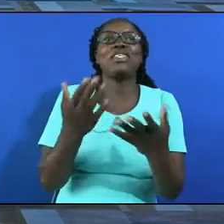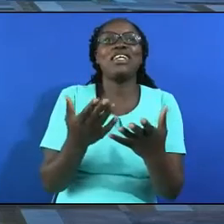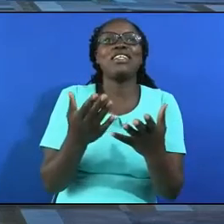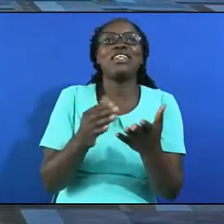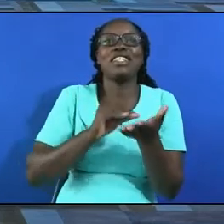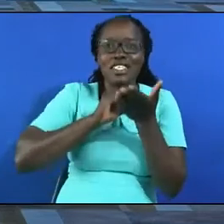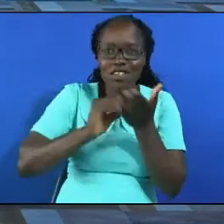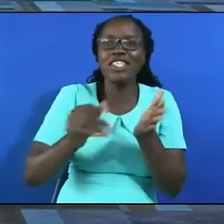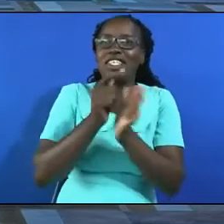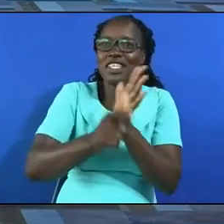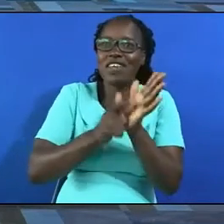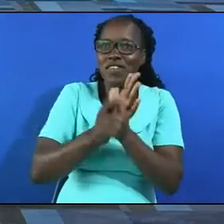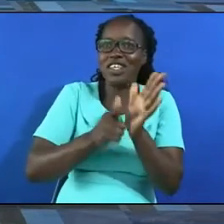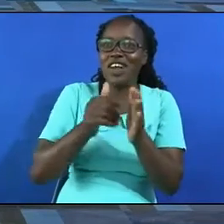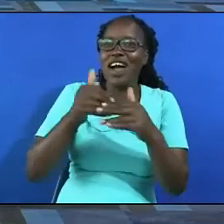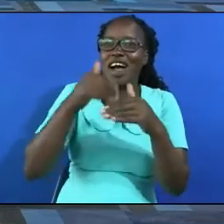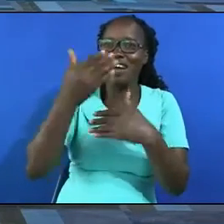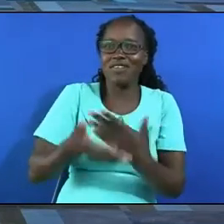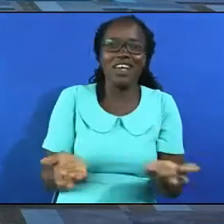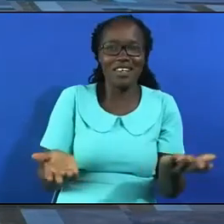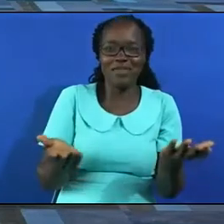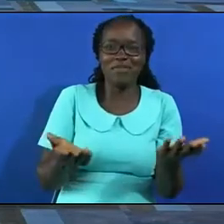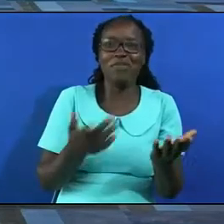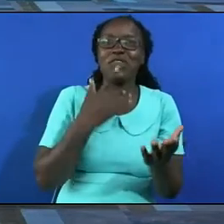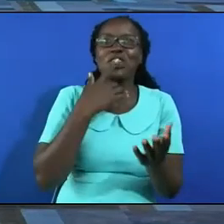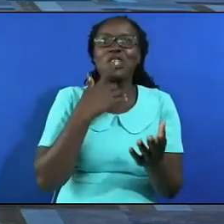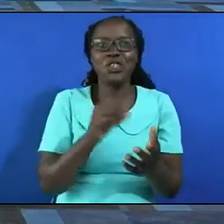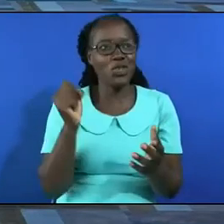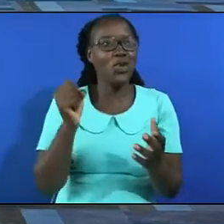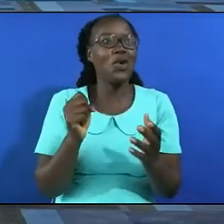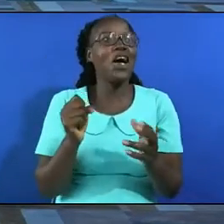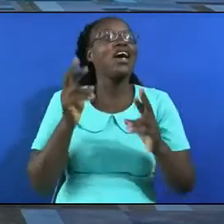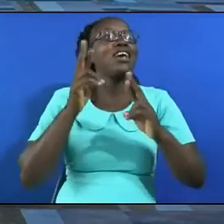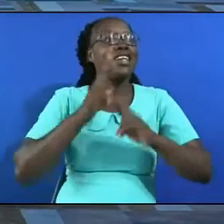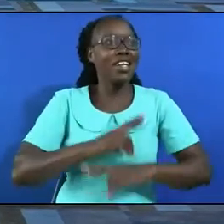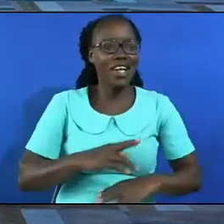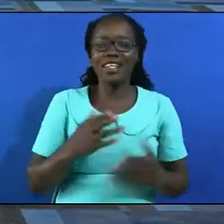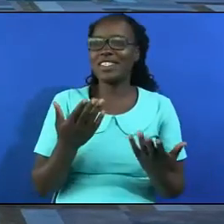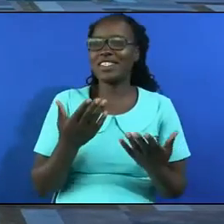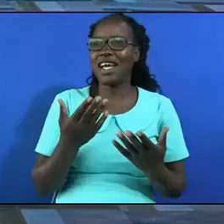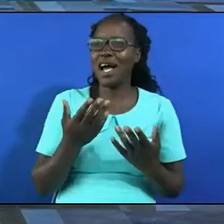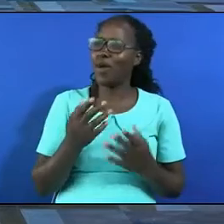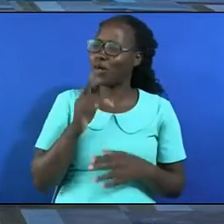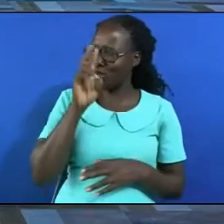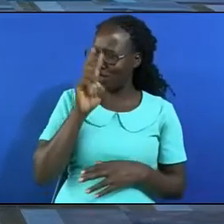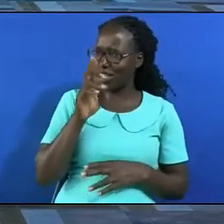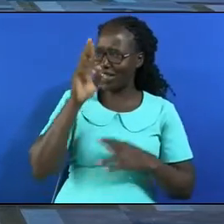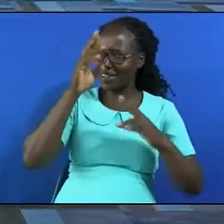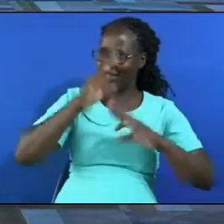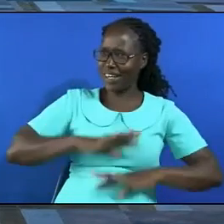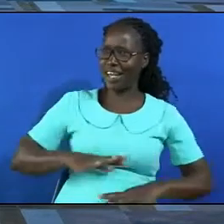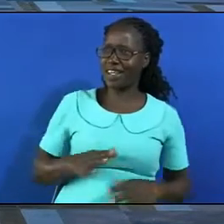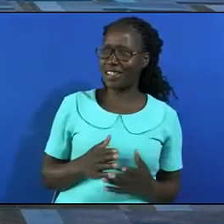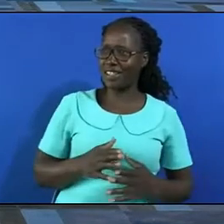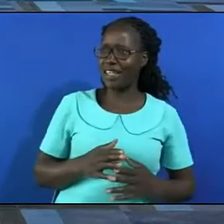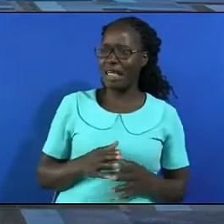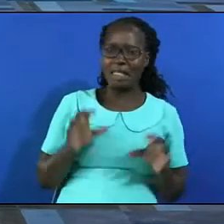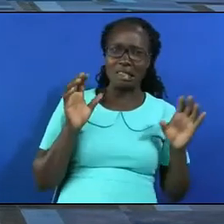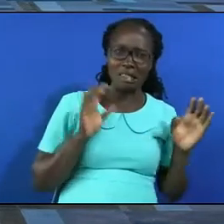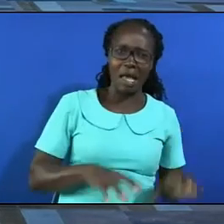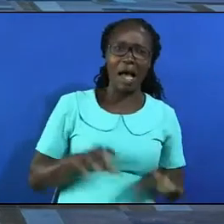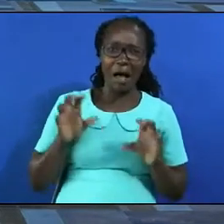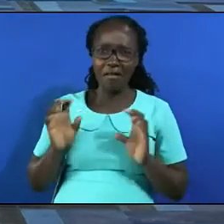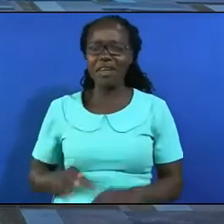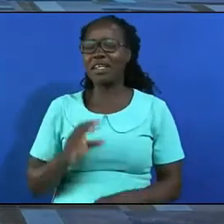to delete the video after this. Is that okay, friends? Yeah, so let's relax, friends. I want to see relaxed faces, not suffering